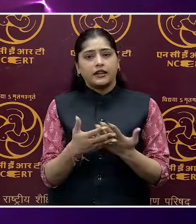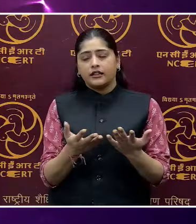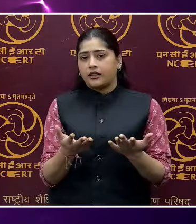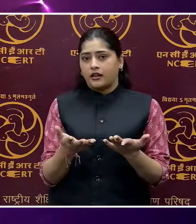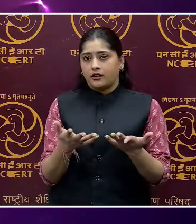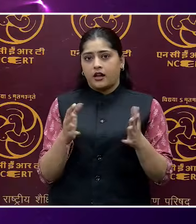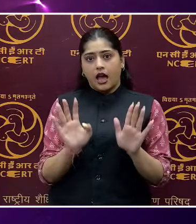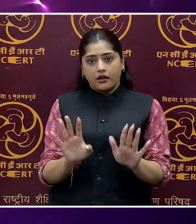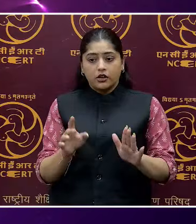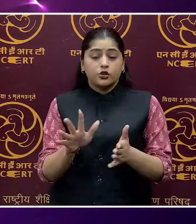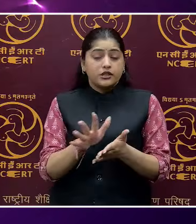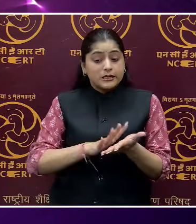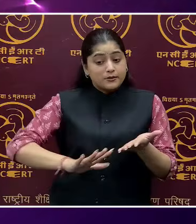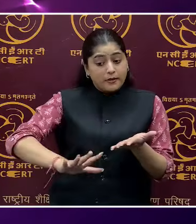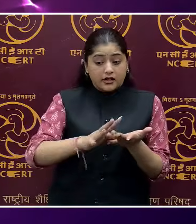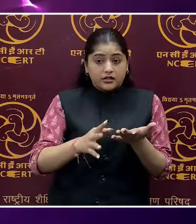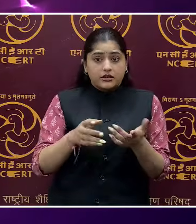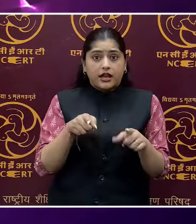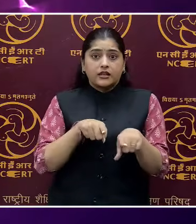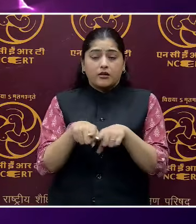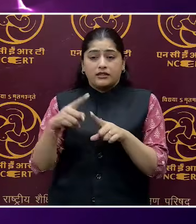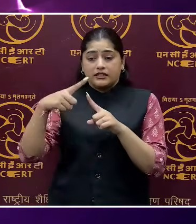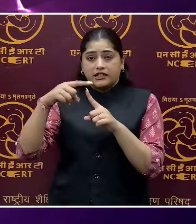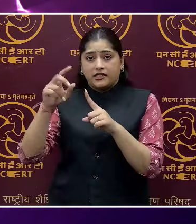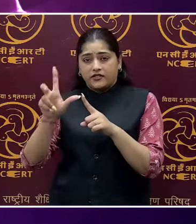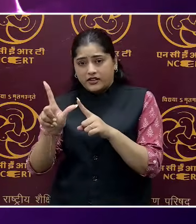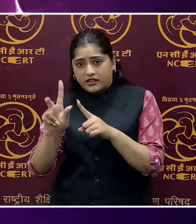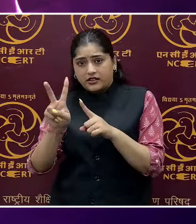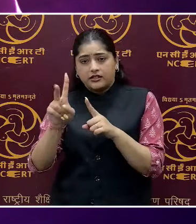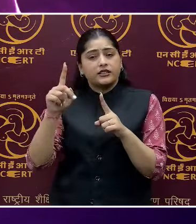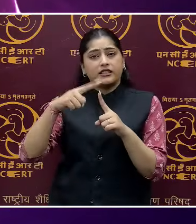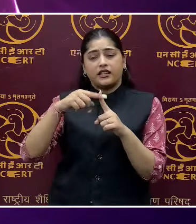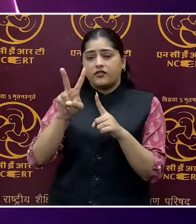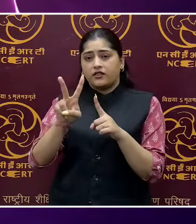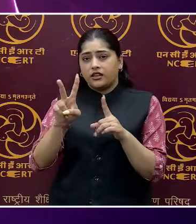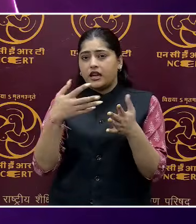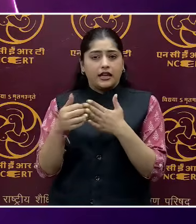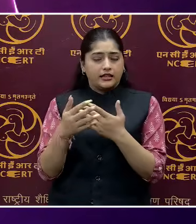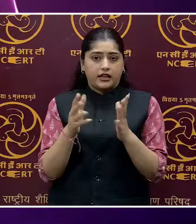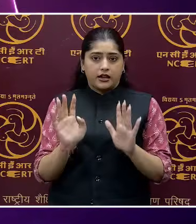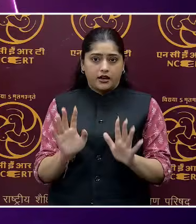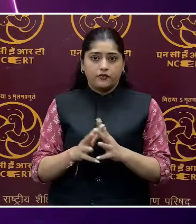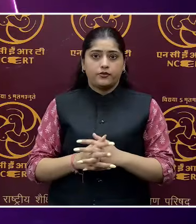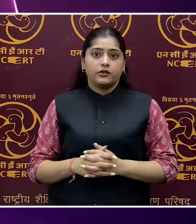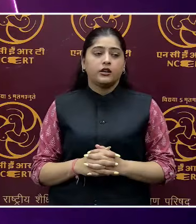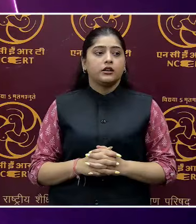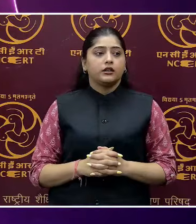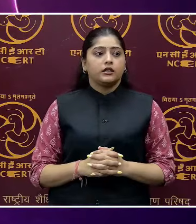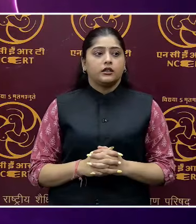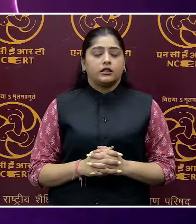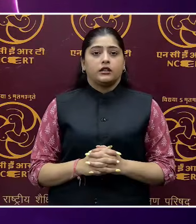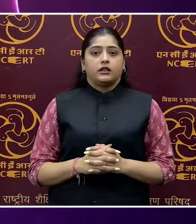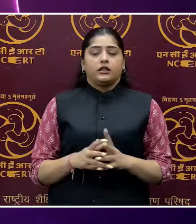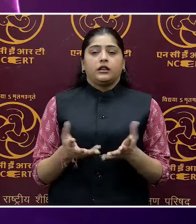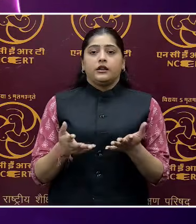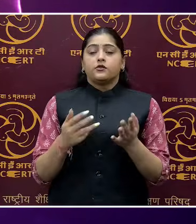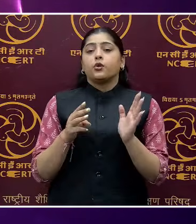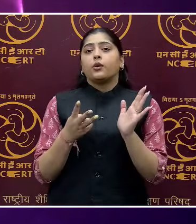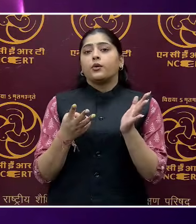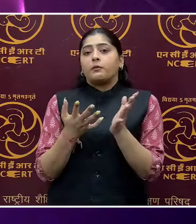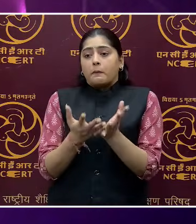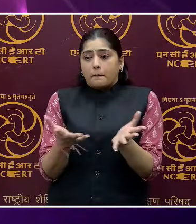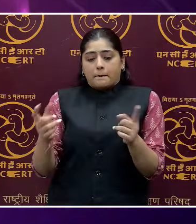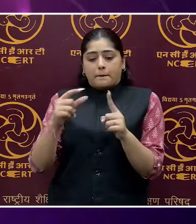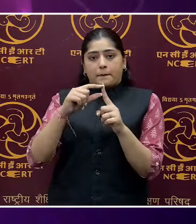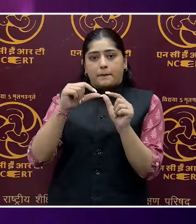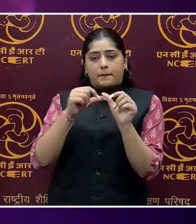space as well as have mass. Now, characteristics of matter. Particles are the building blocks